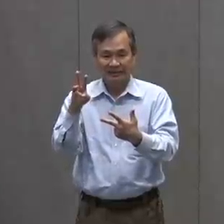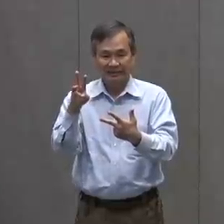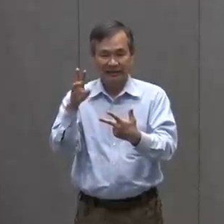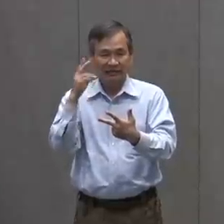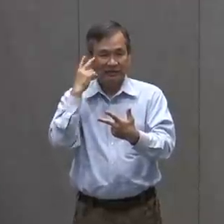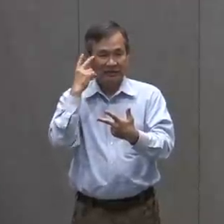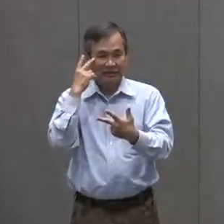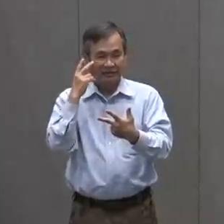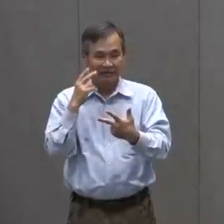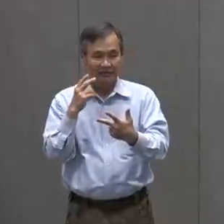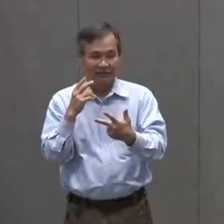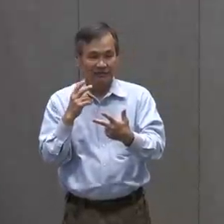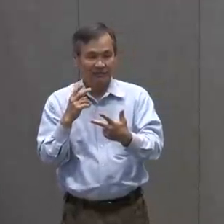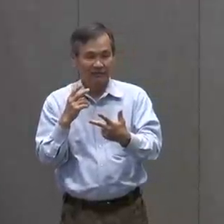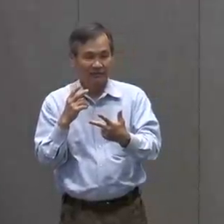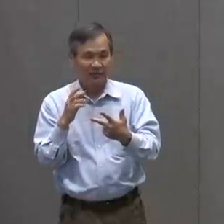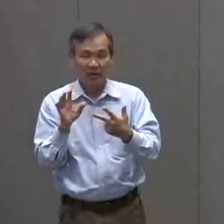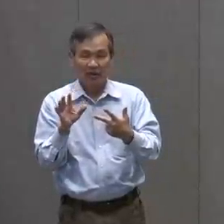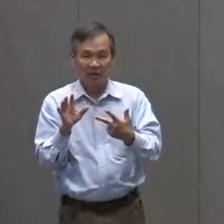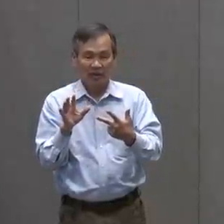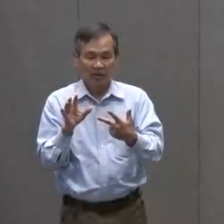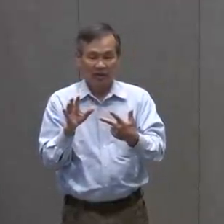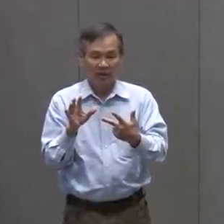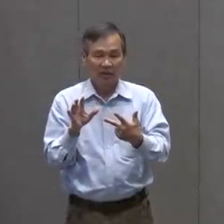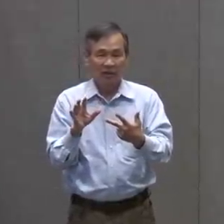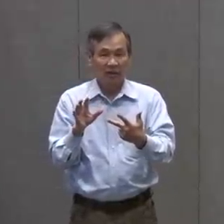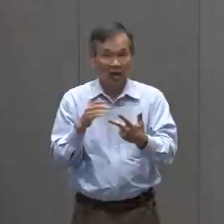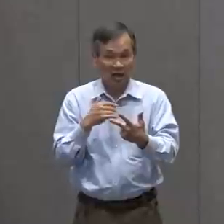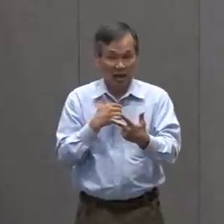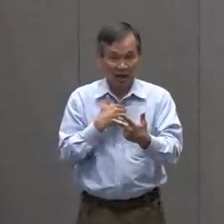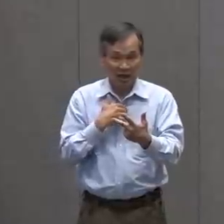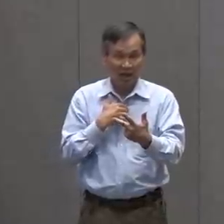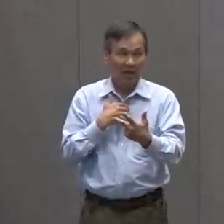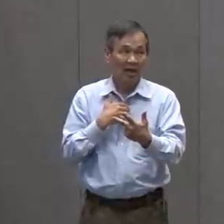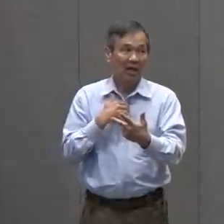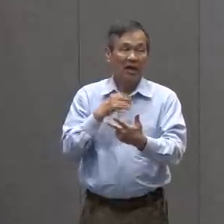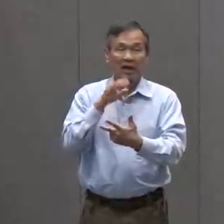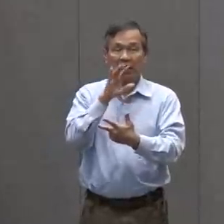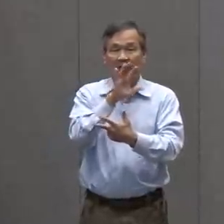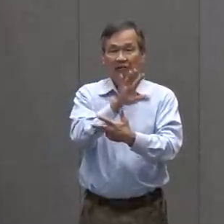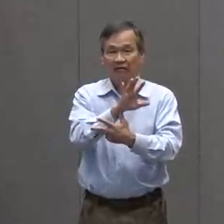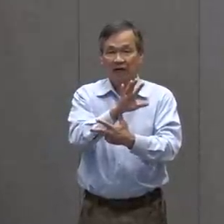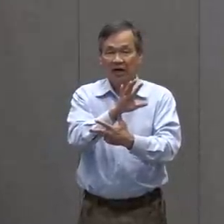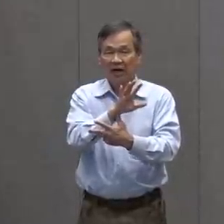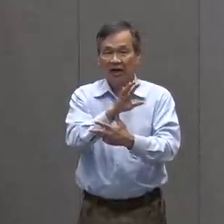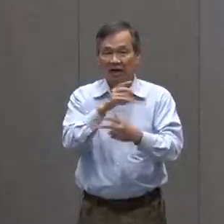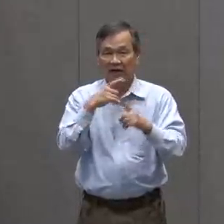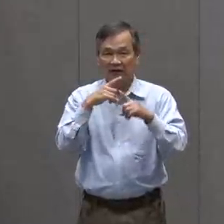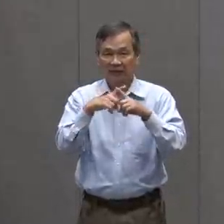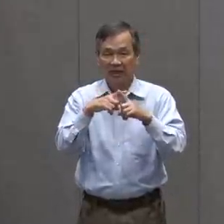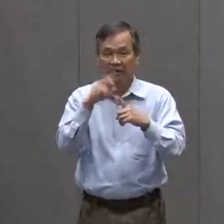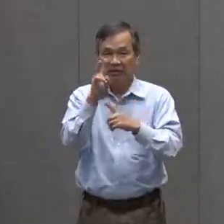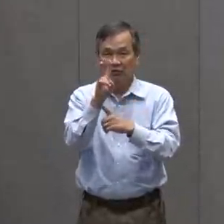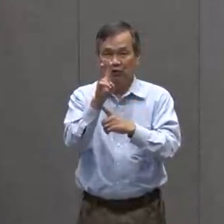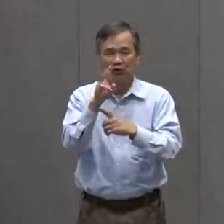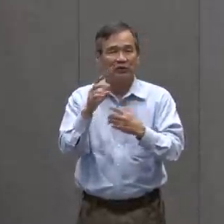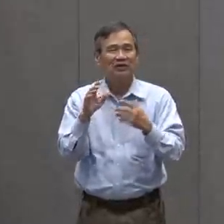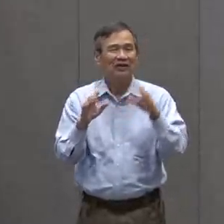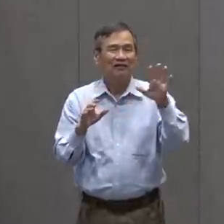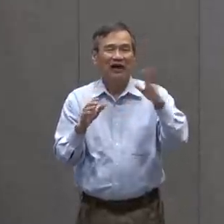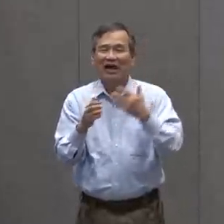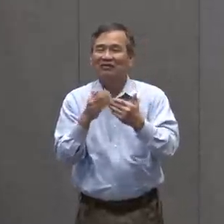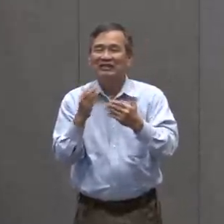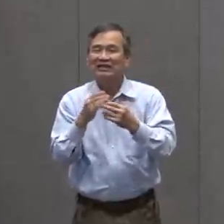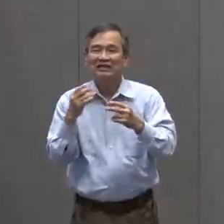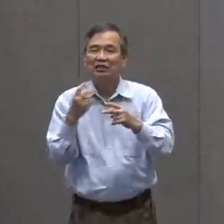let's see. Ooh, I do have a 5 times 2. Again, that 5's that easy number to go to